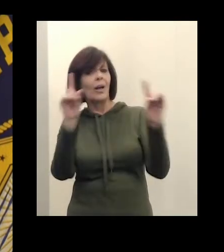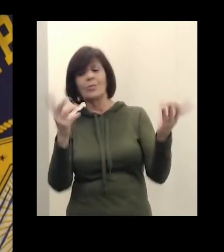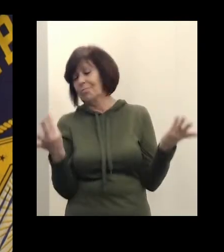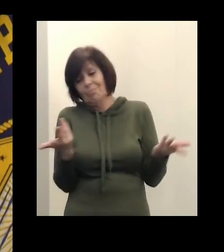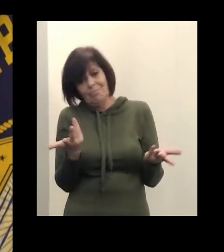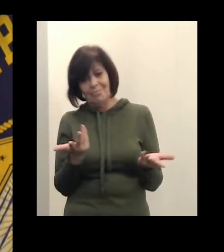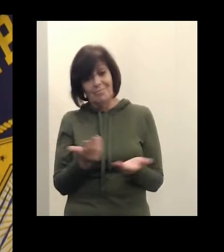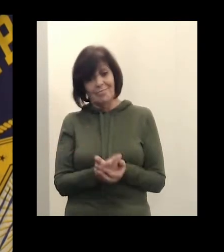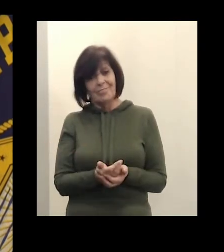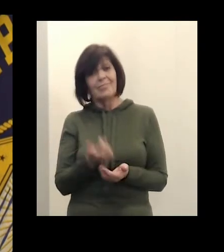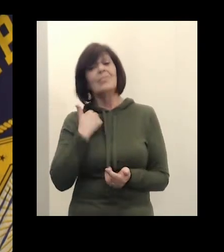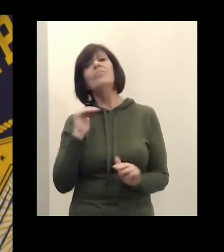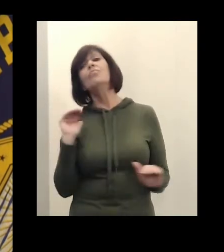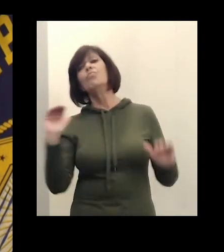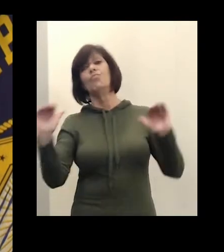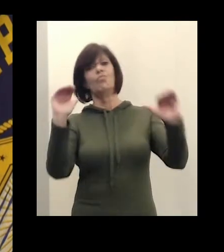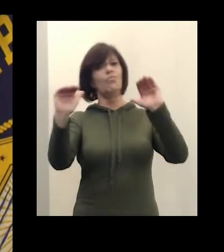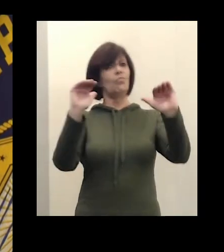remind everybody, back in